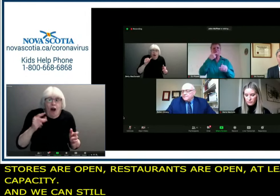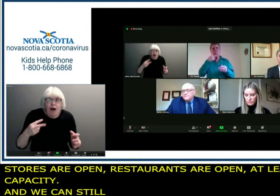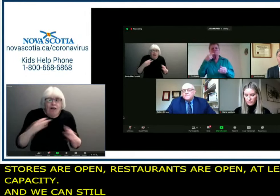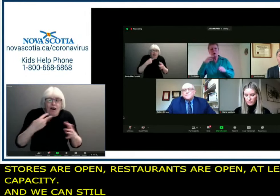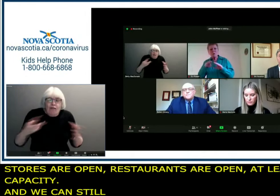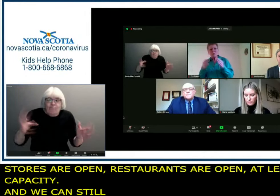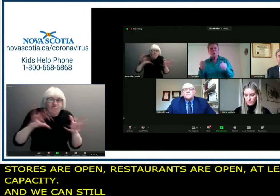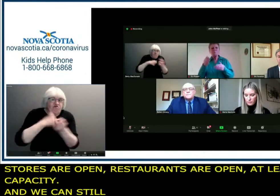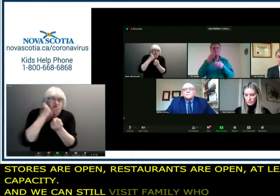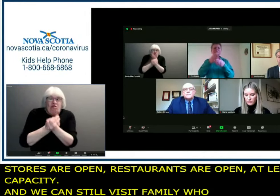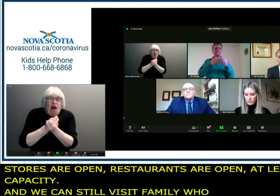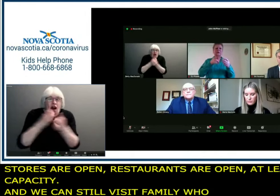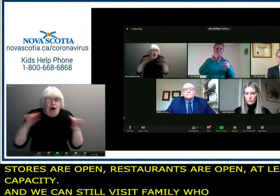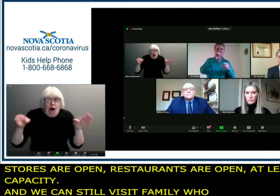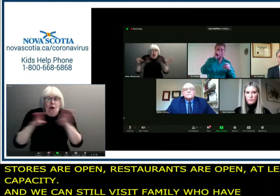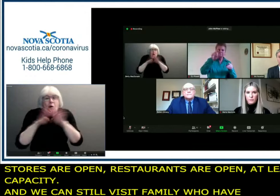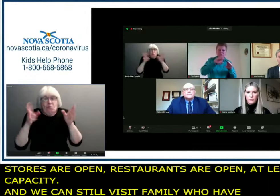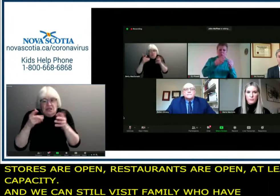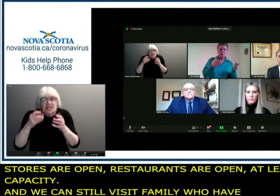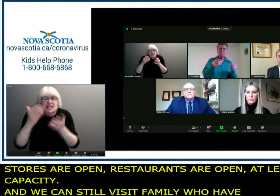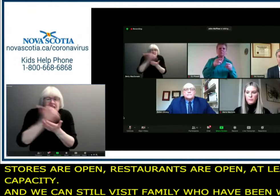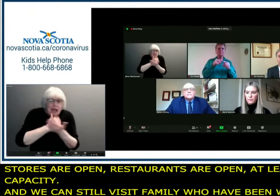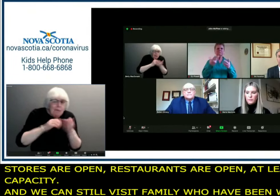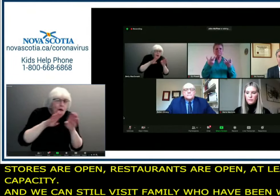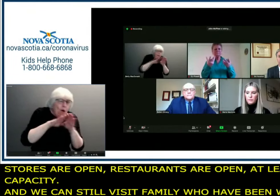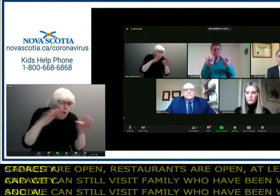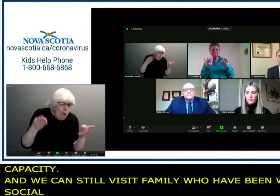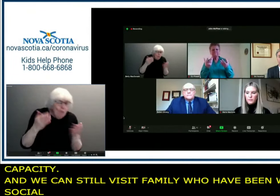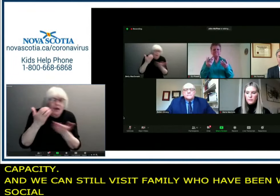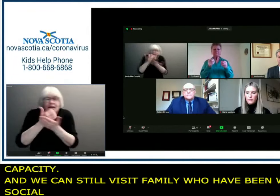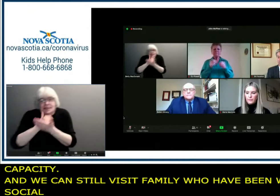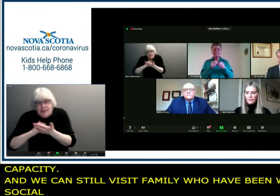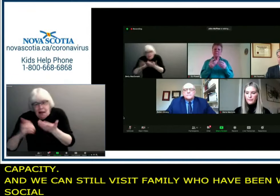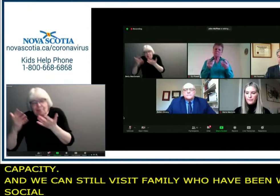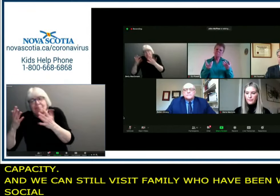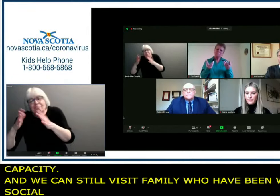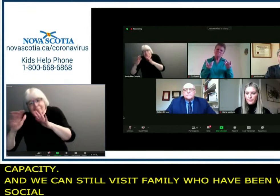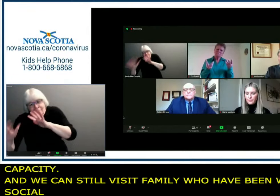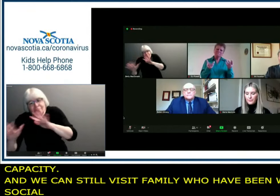who have been within our social circle.